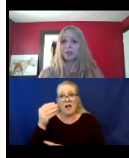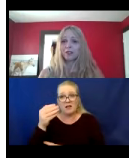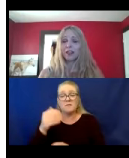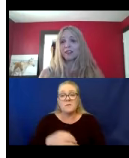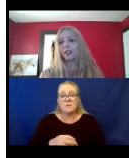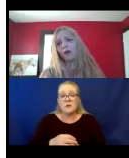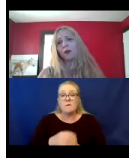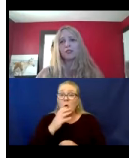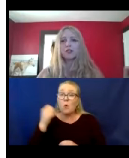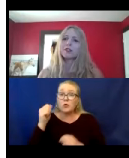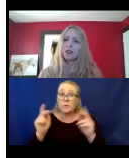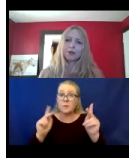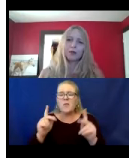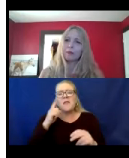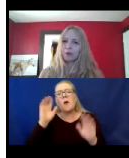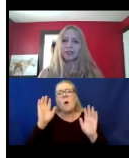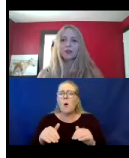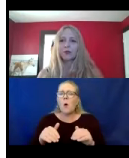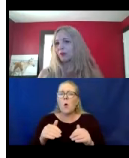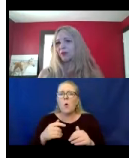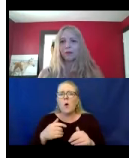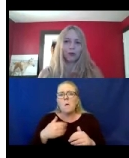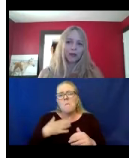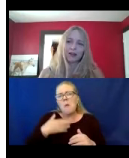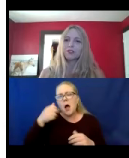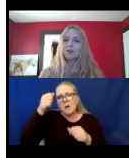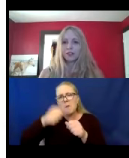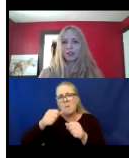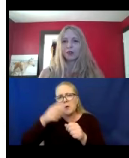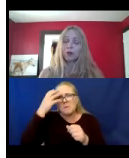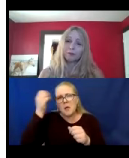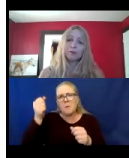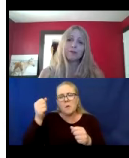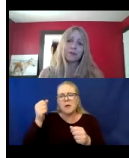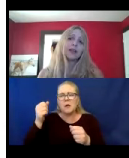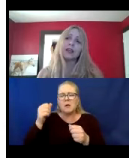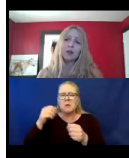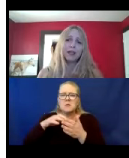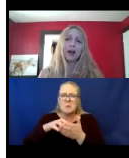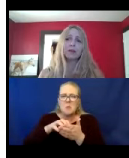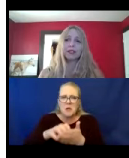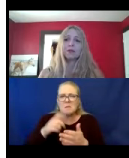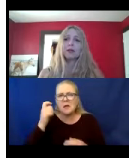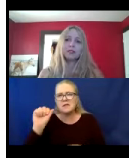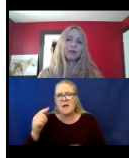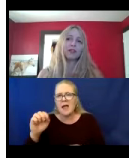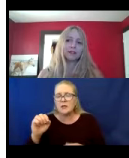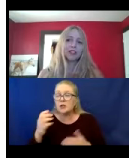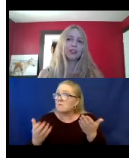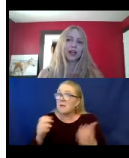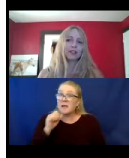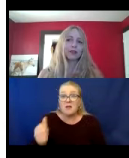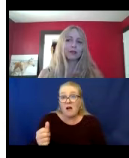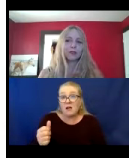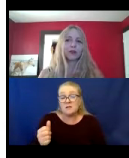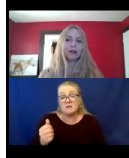often gets looked at as like, oh, I'm just losing a little bit of my memory, it's normal, or a little bit of concentration, it's normal. It may not be. It may be something to